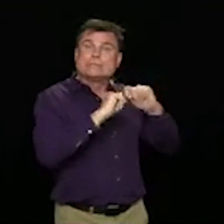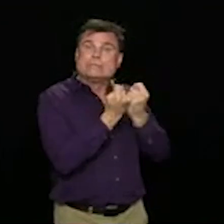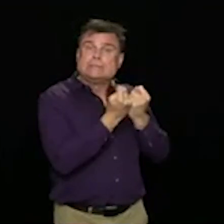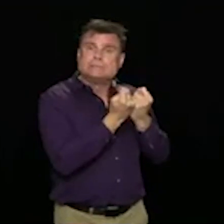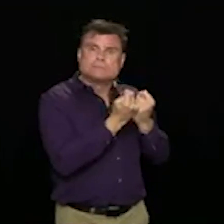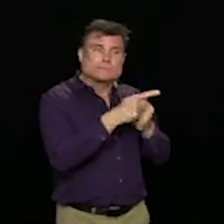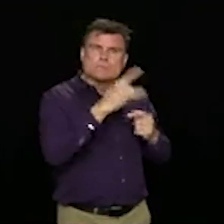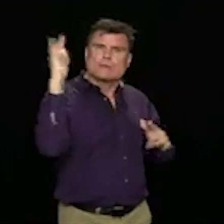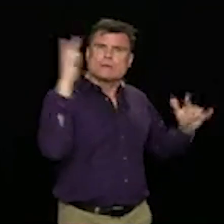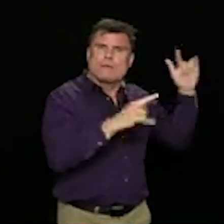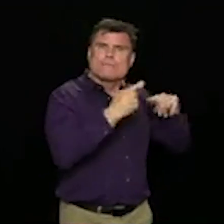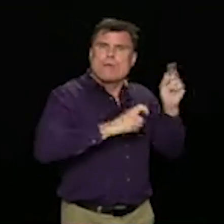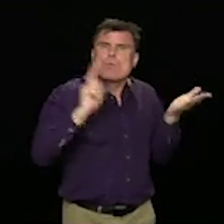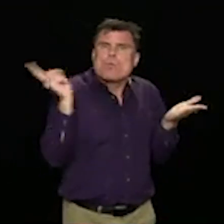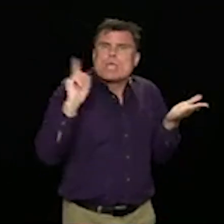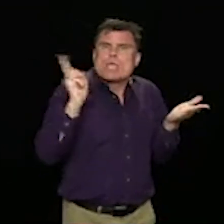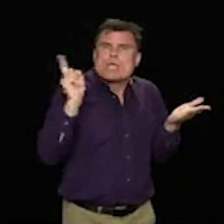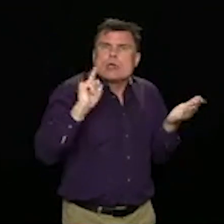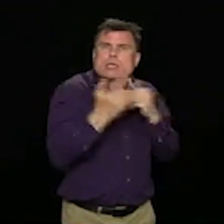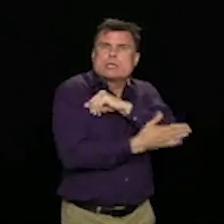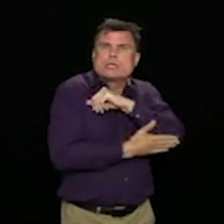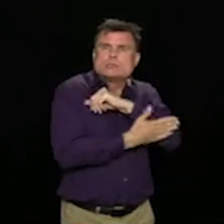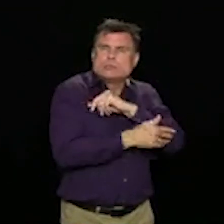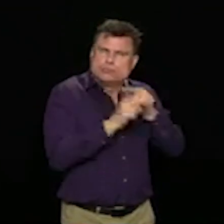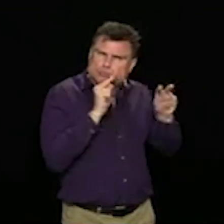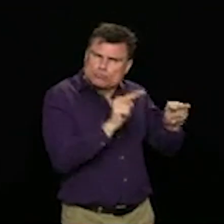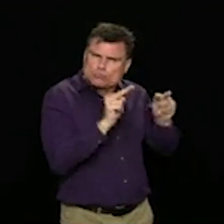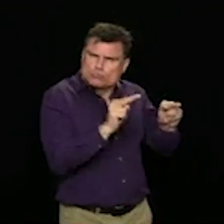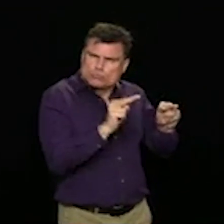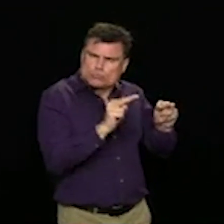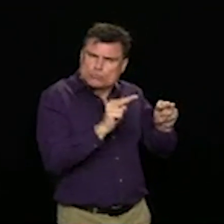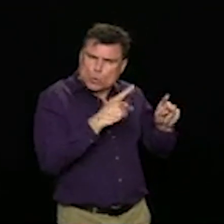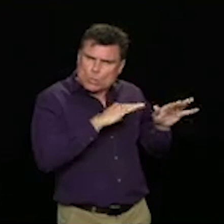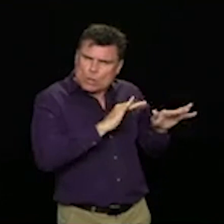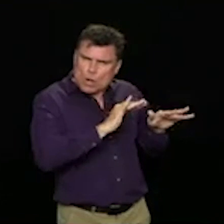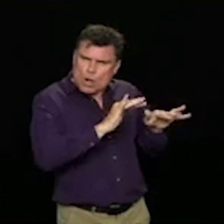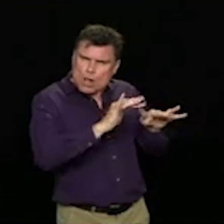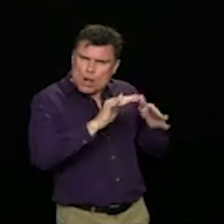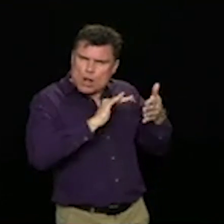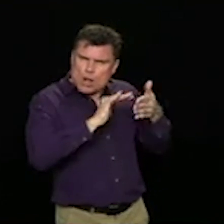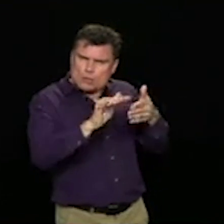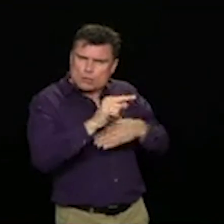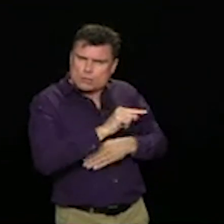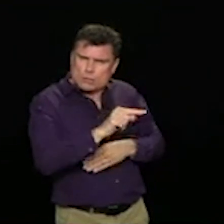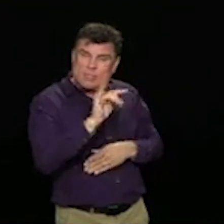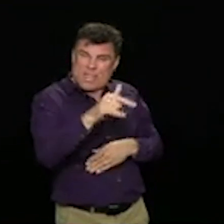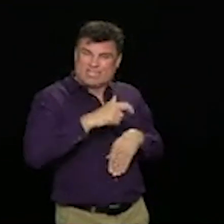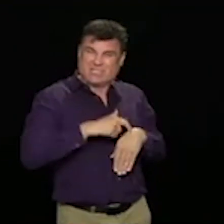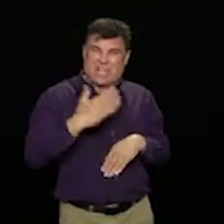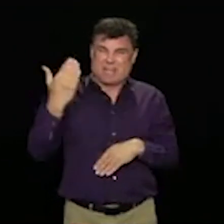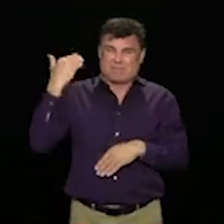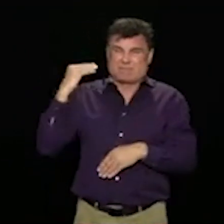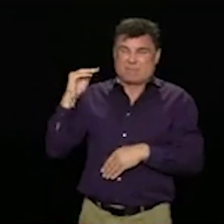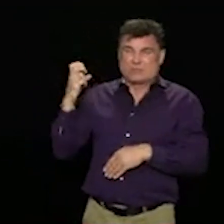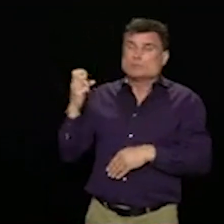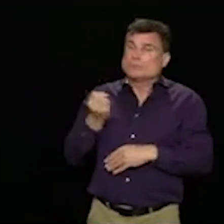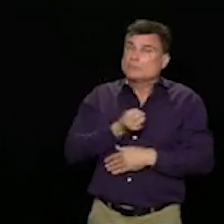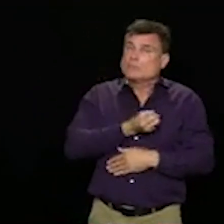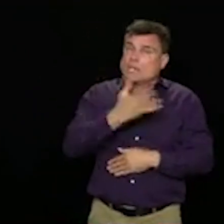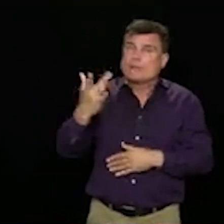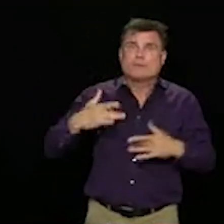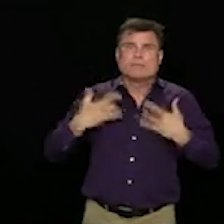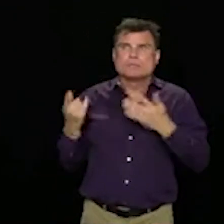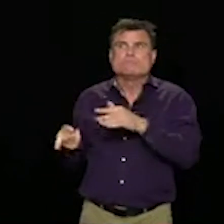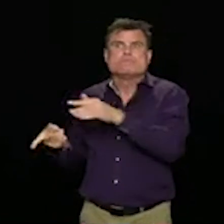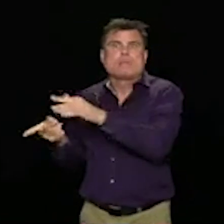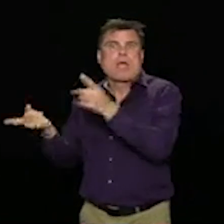been and what they had been doing prior to arriving. So there was a lot of events that were happening around the province around that period of time